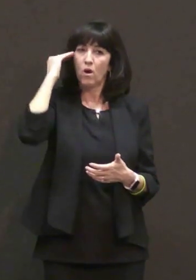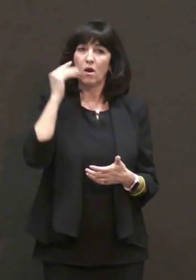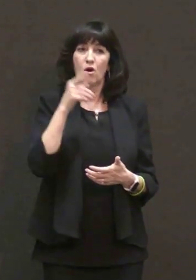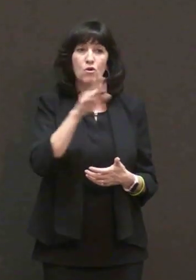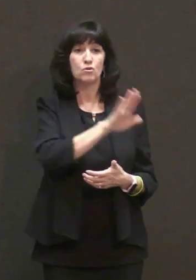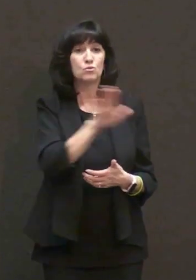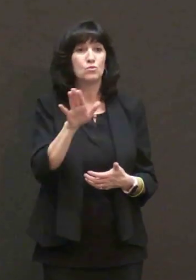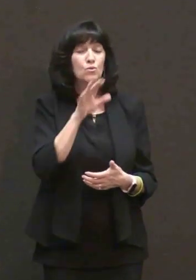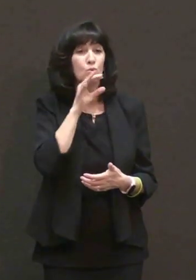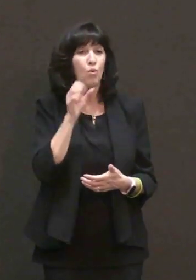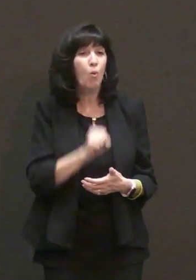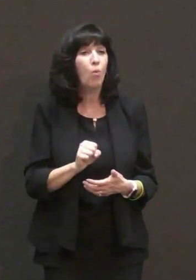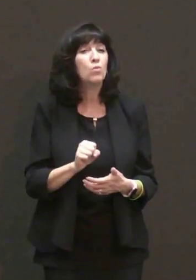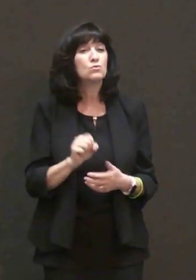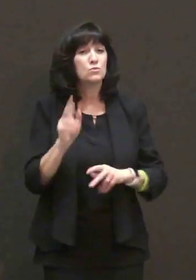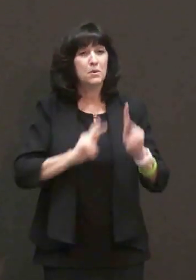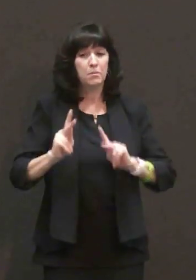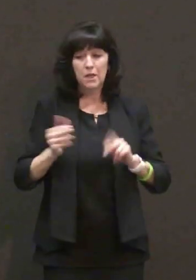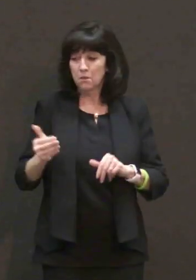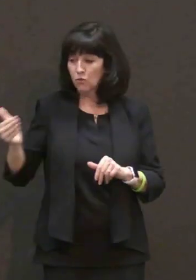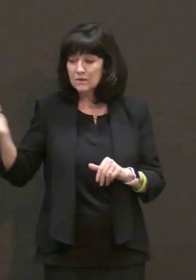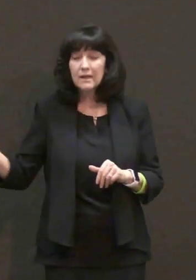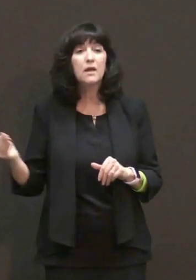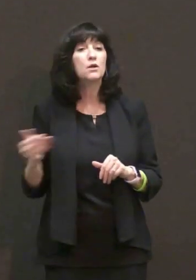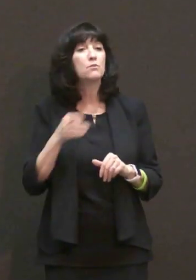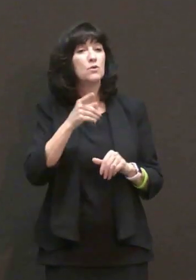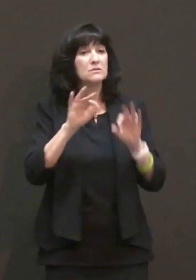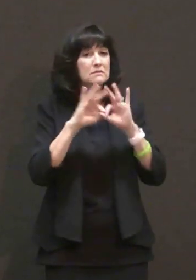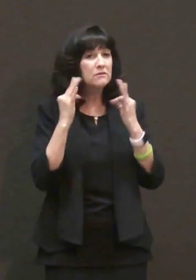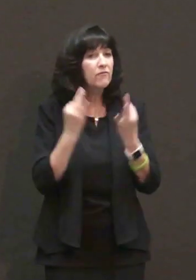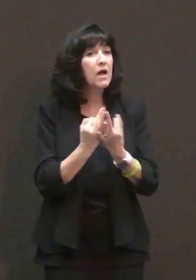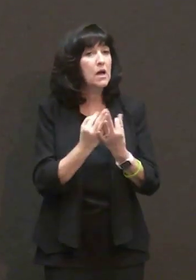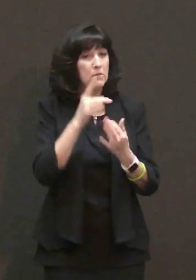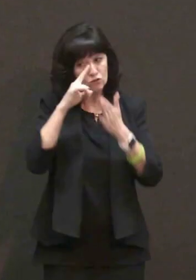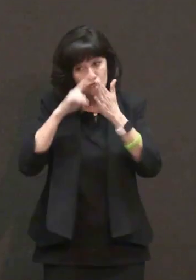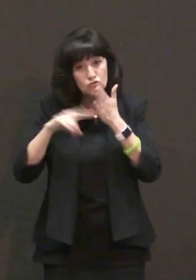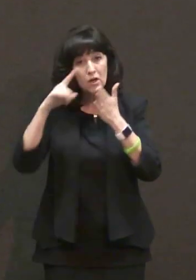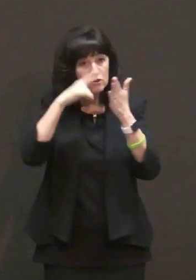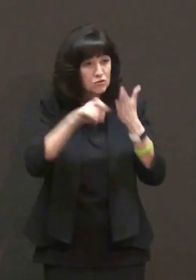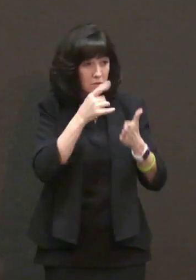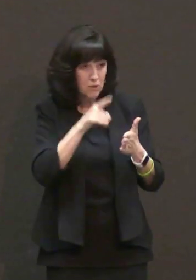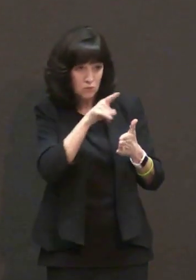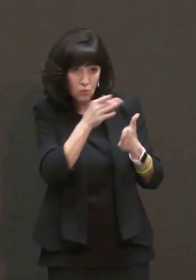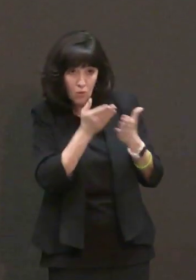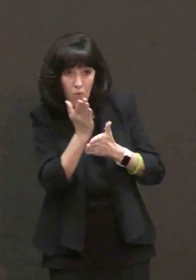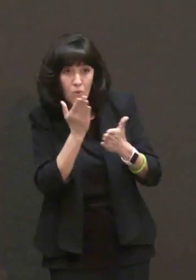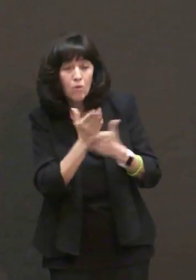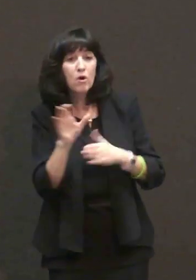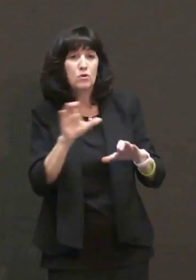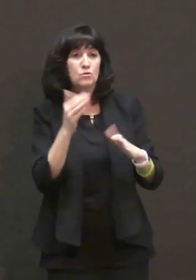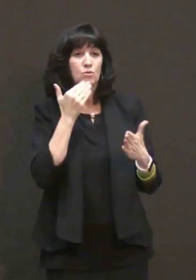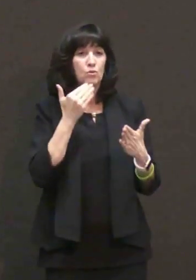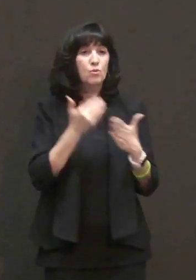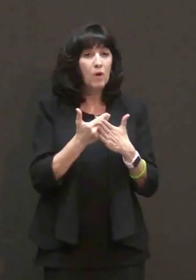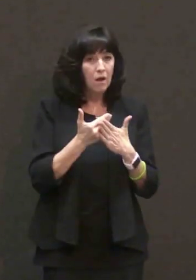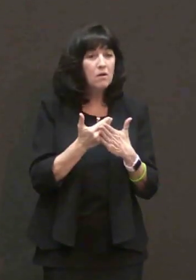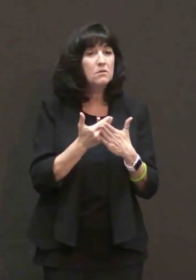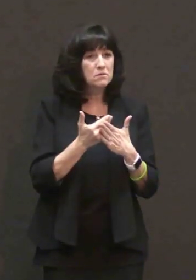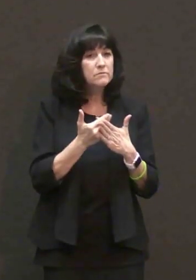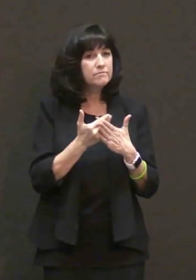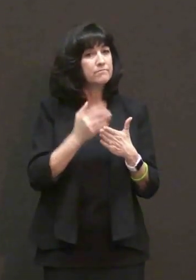elderly neighbors and relatives to make sure that they're doing well, and thinking about